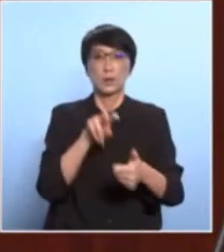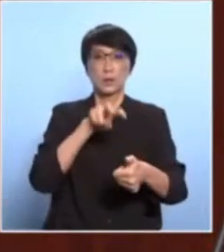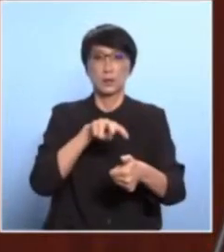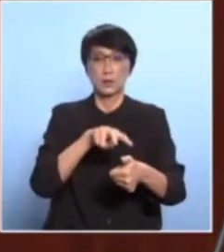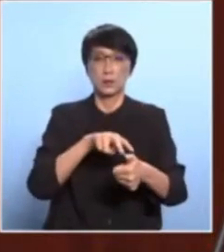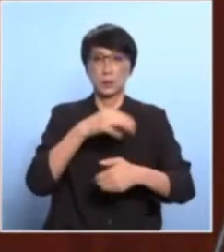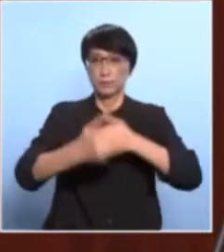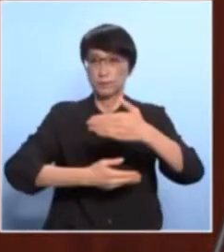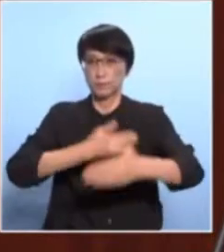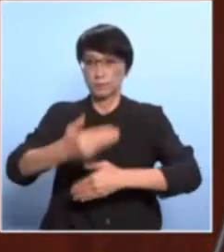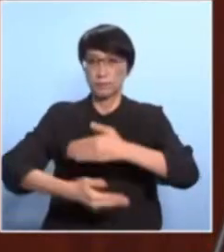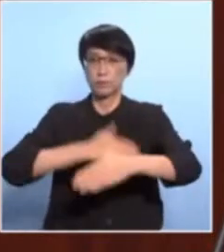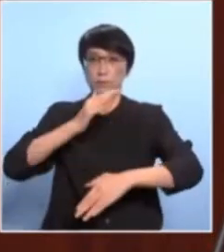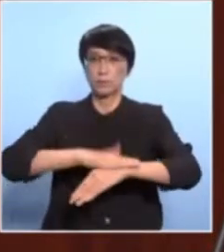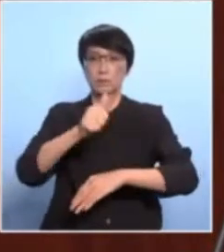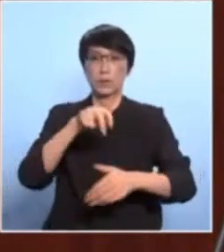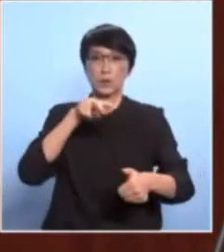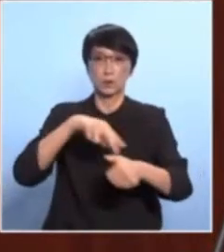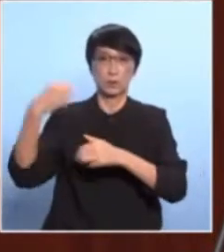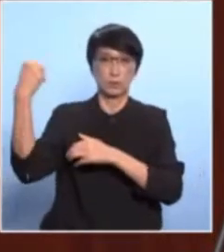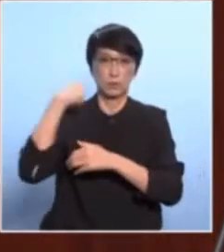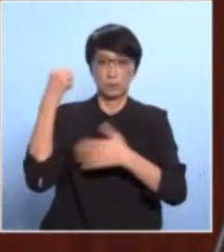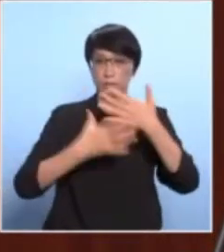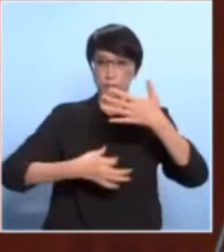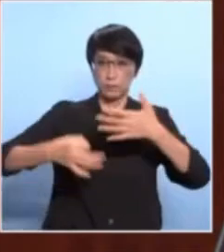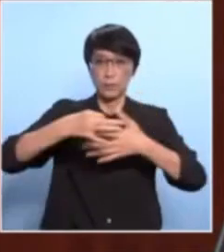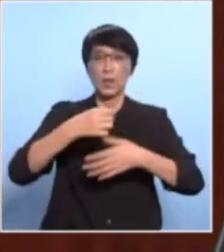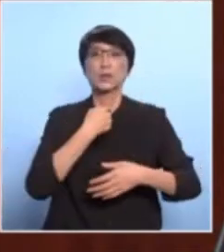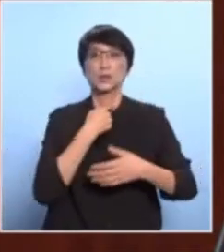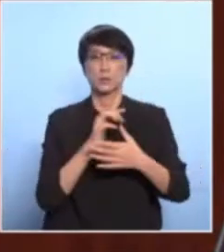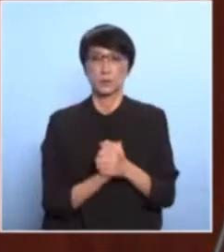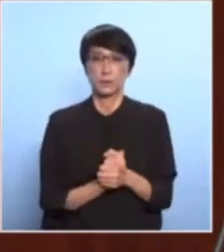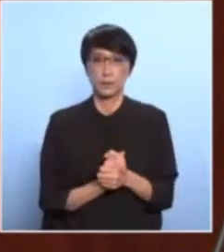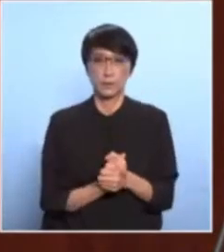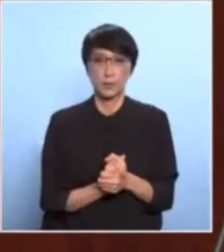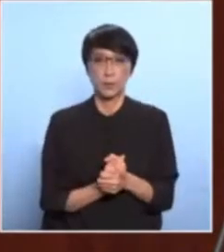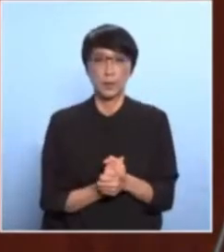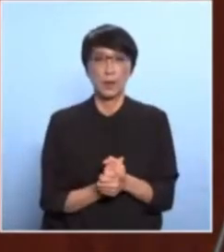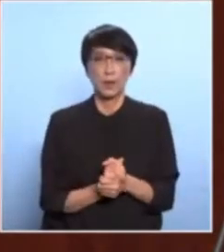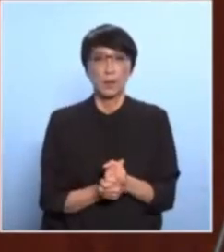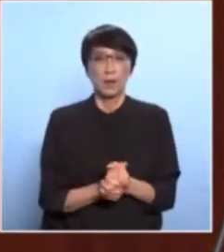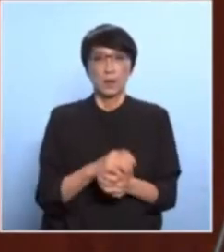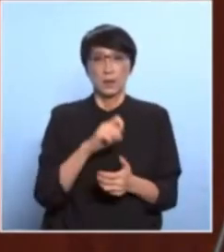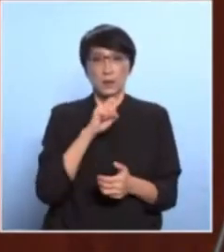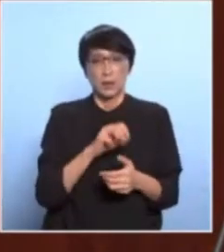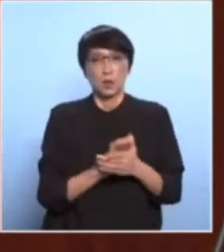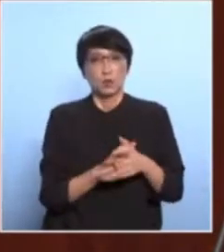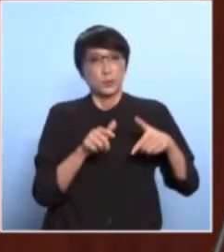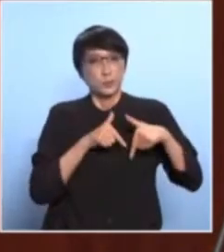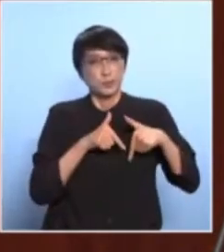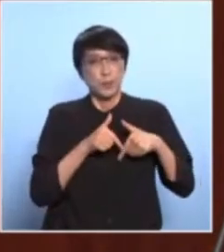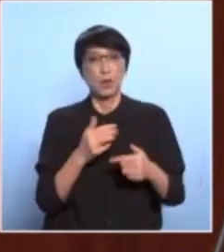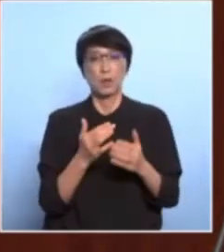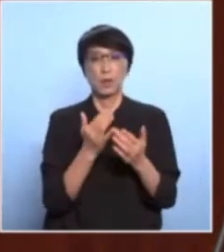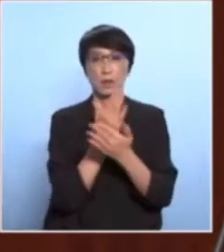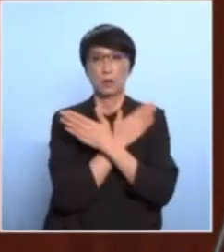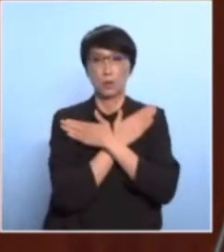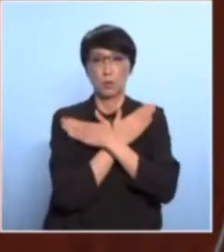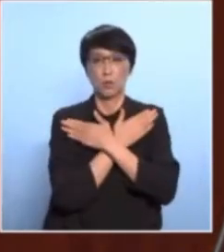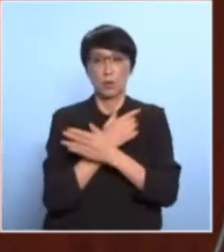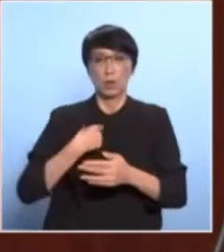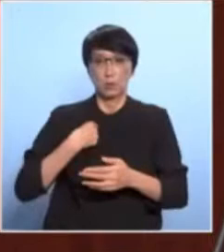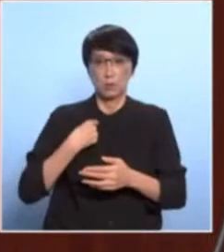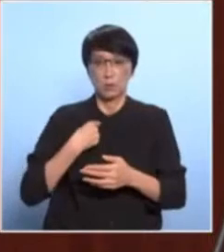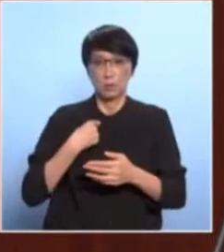our city and to build a better Hong Kong together. Improve governance at the district level. We will fully implement the improved district